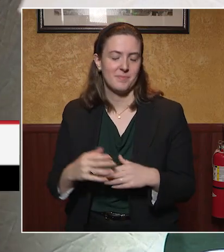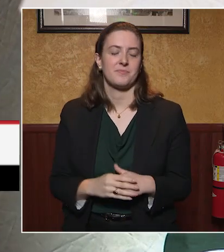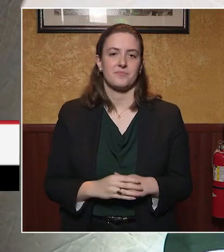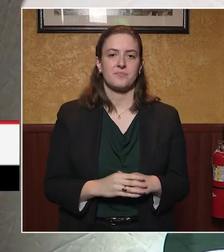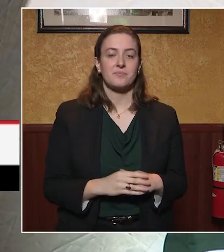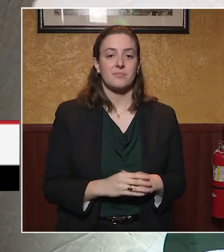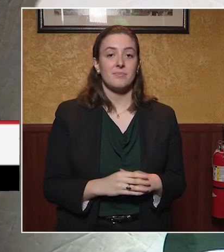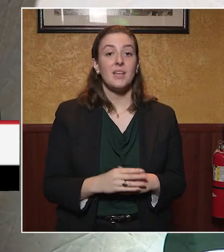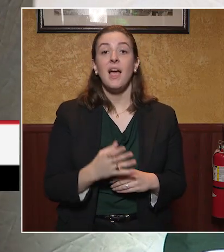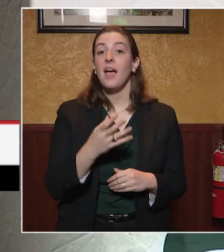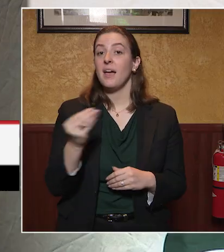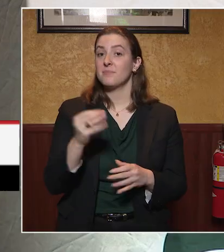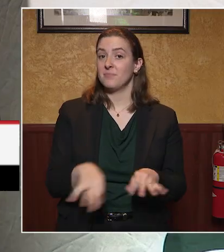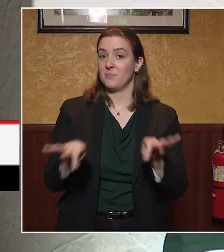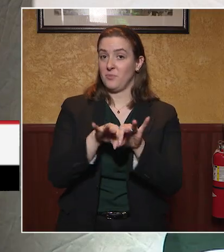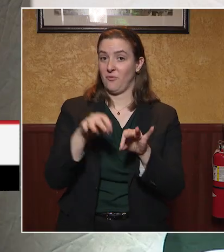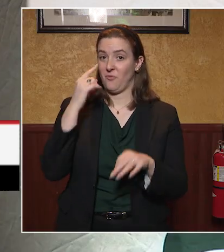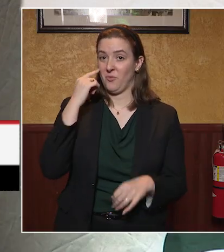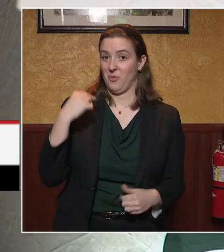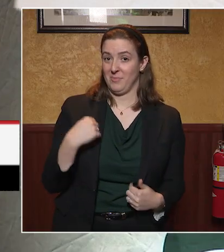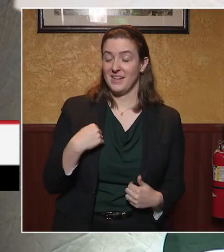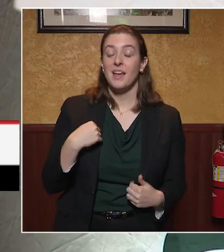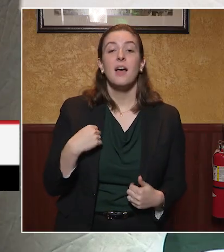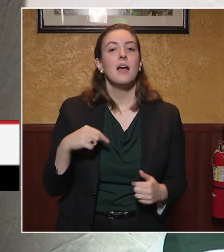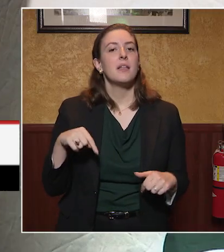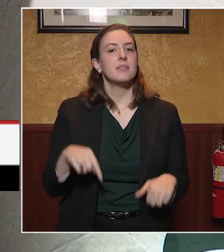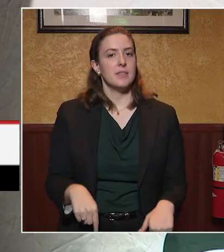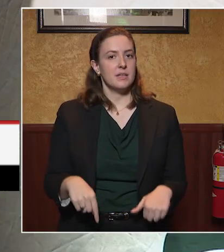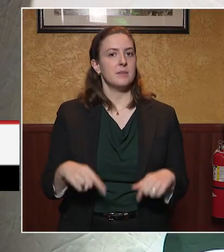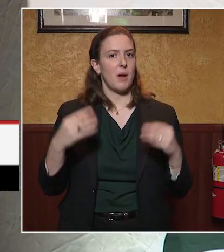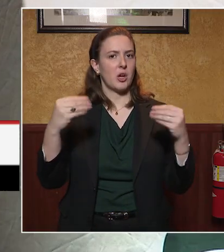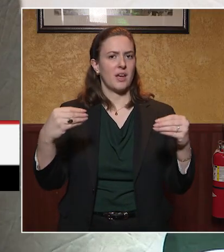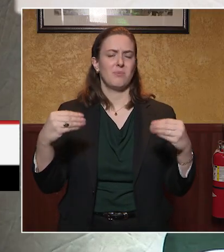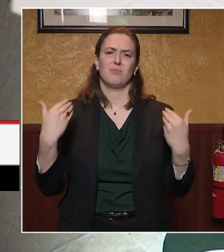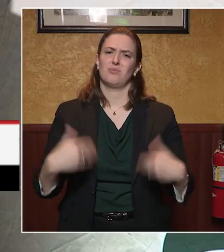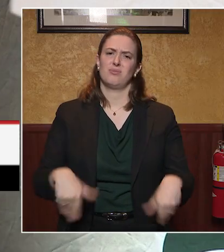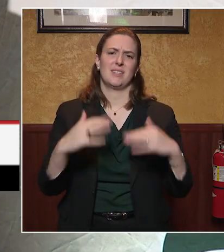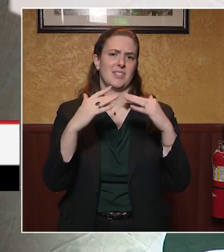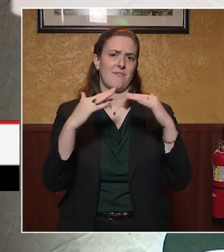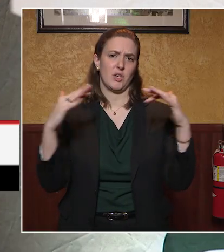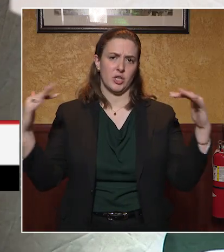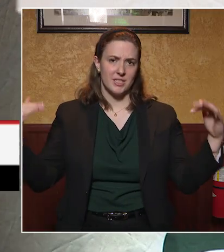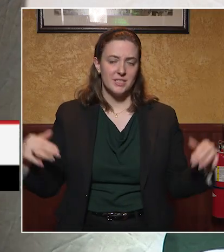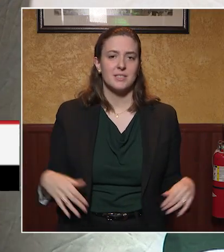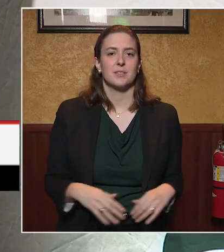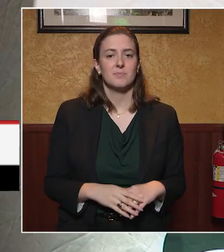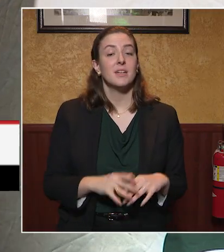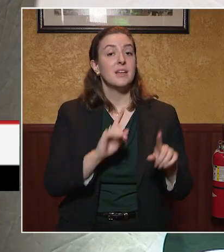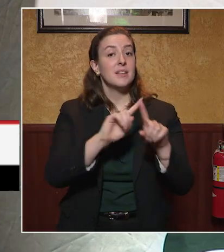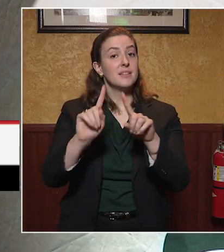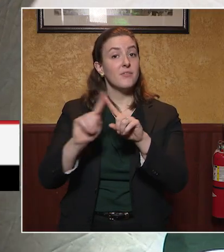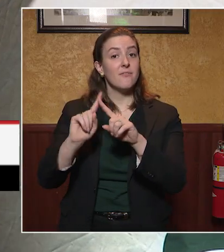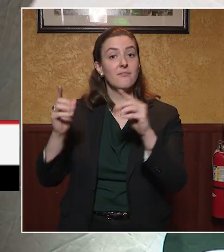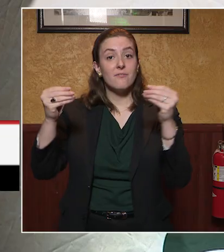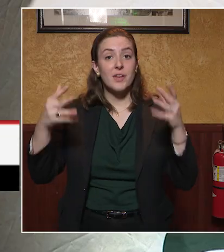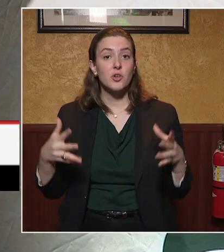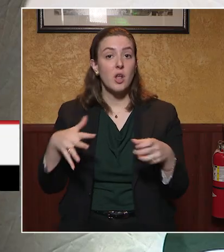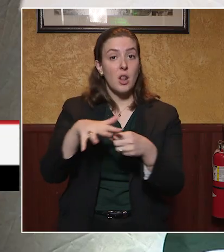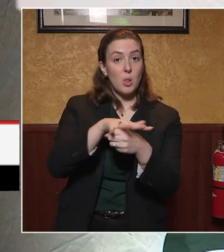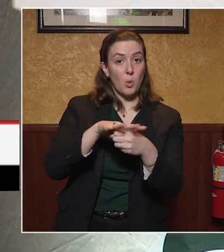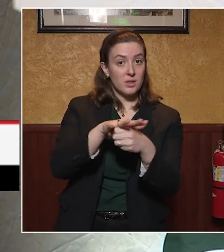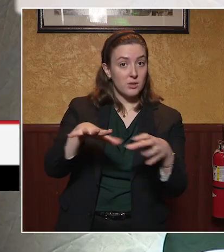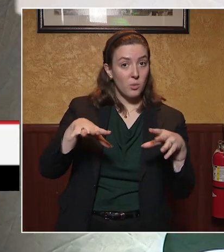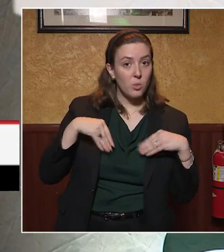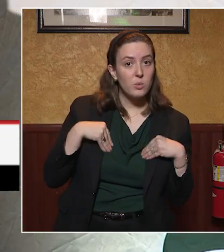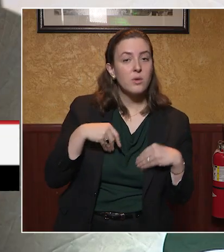team at the Downtown DC bid, this market is incredibly diverse. The vast majority of the vendors that are represented in our market are locally